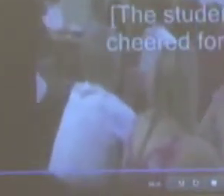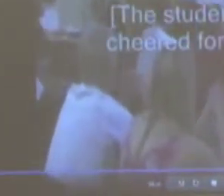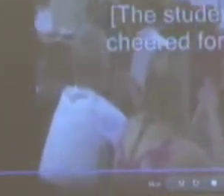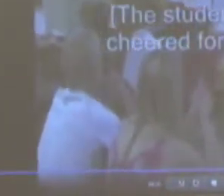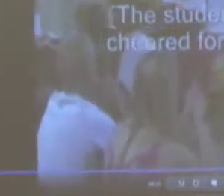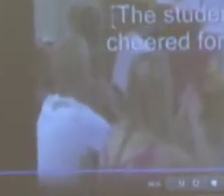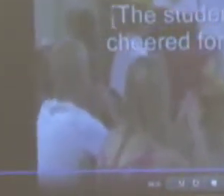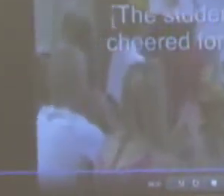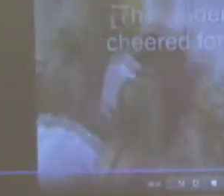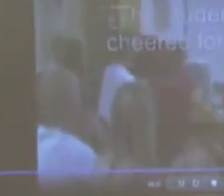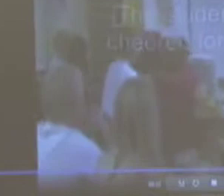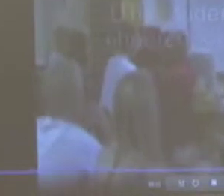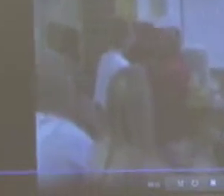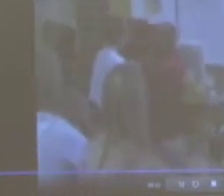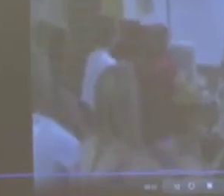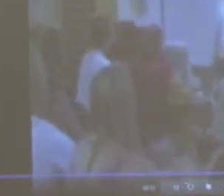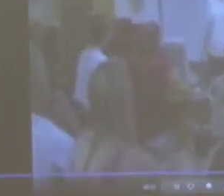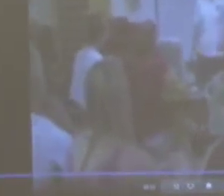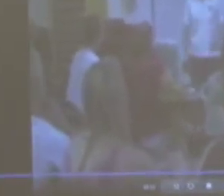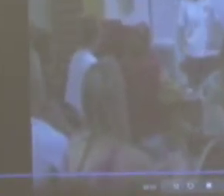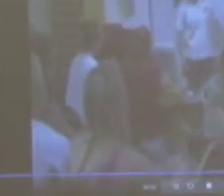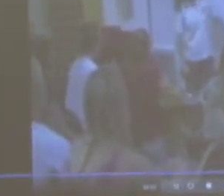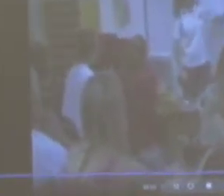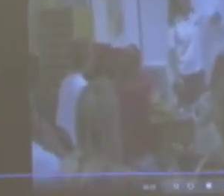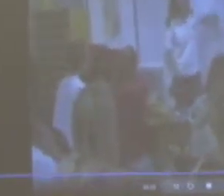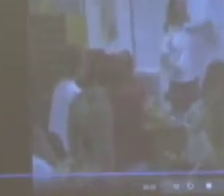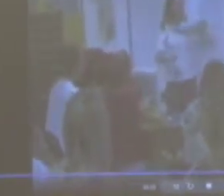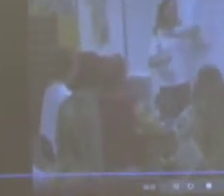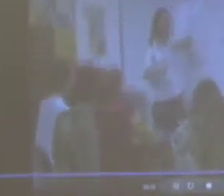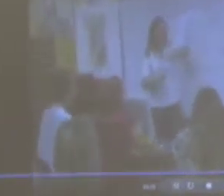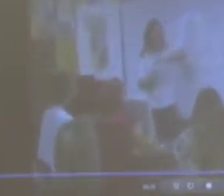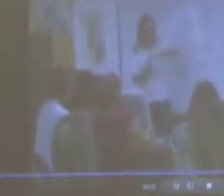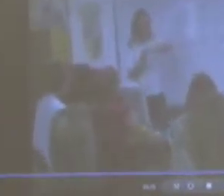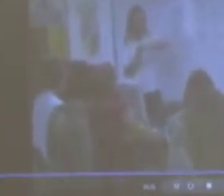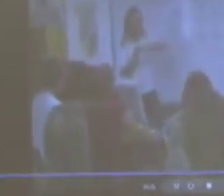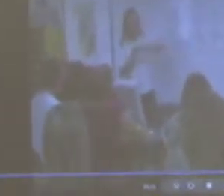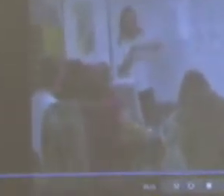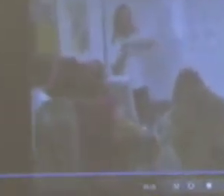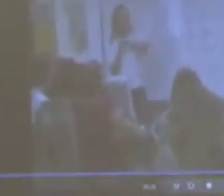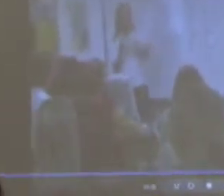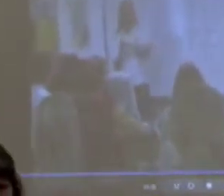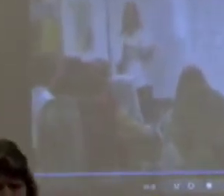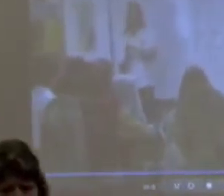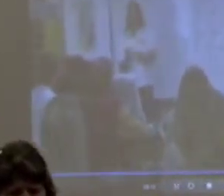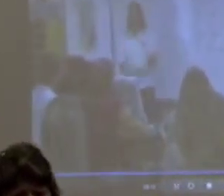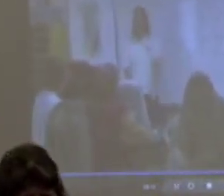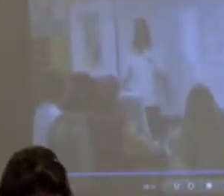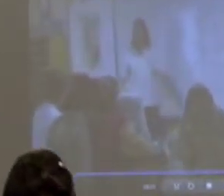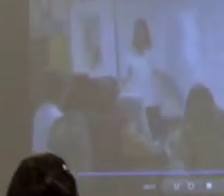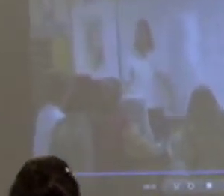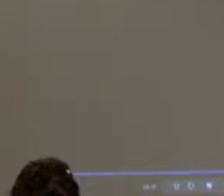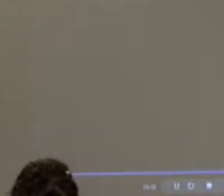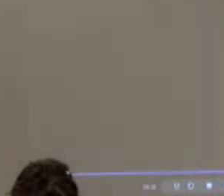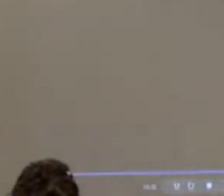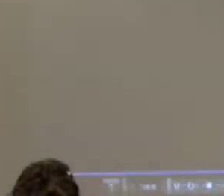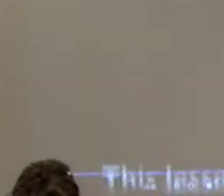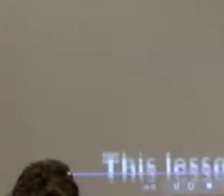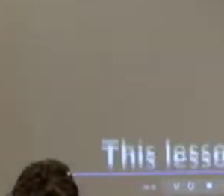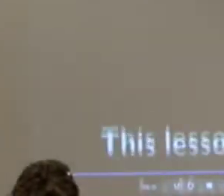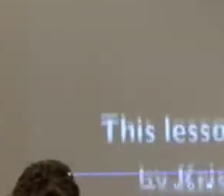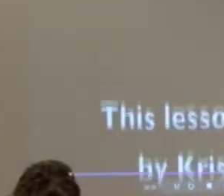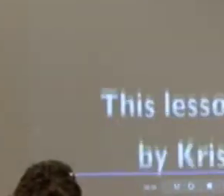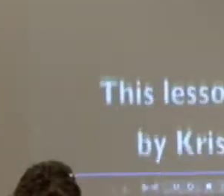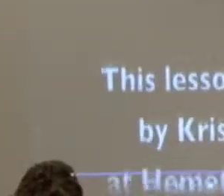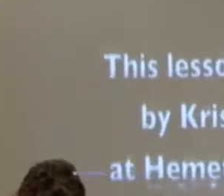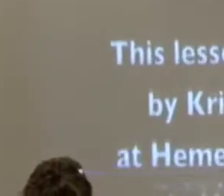So it looks like you guys are understanding how to figure out what slope is. Nice job today. That's the